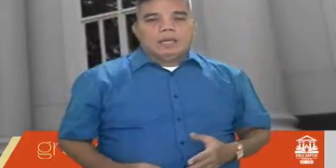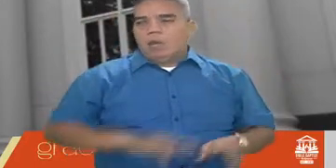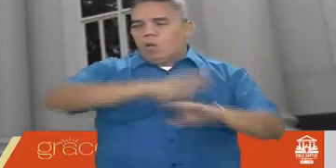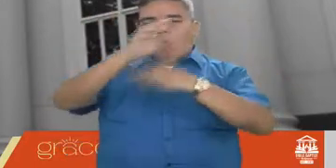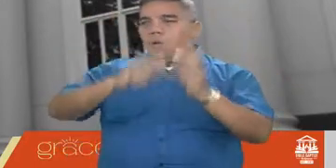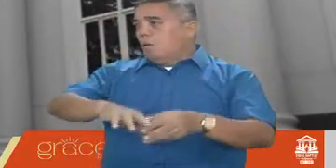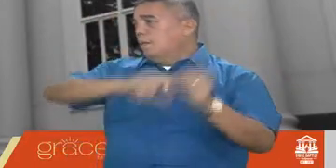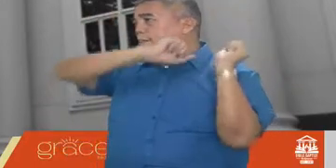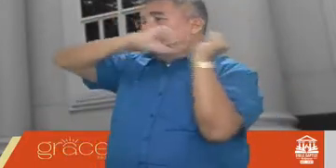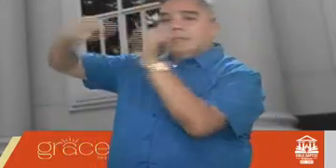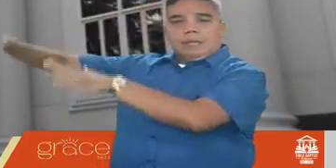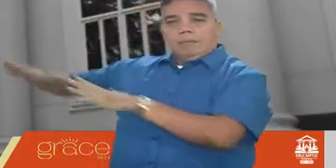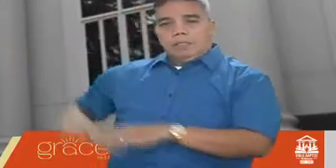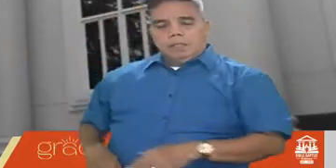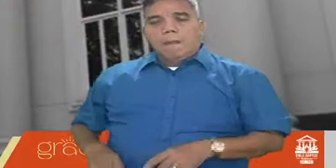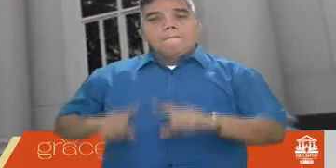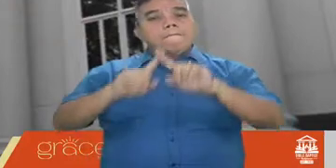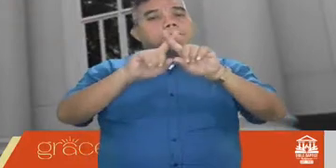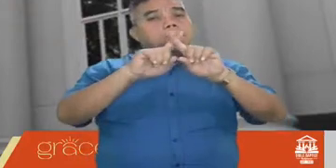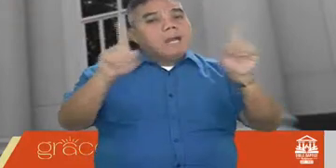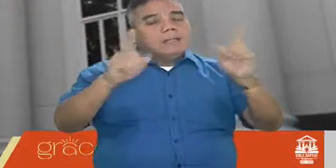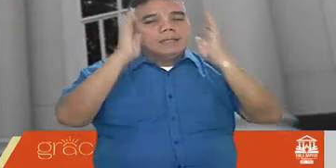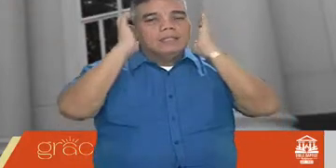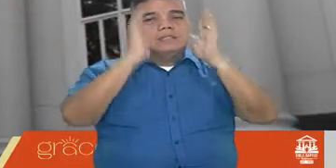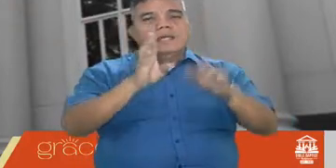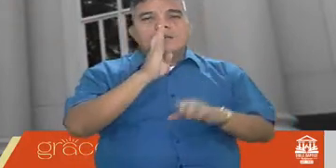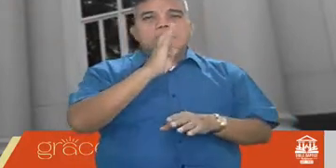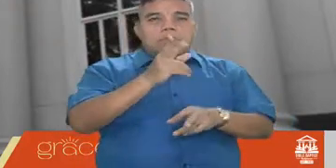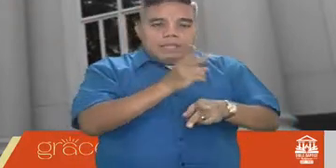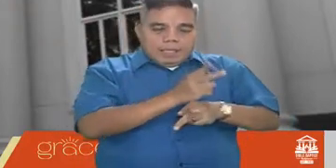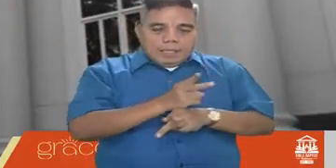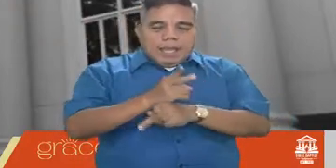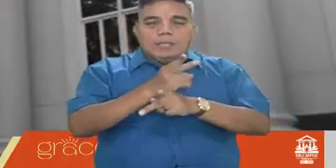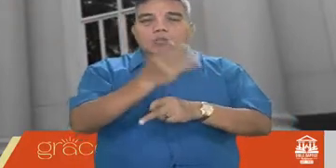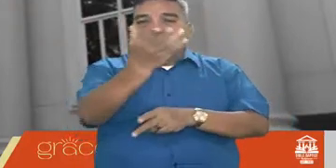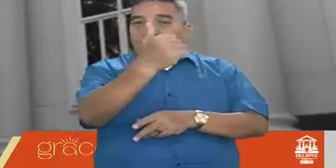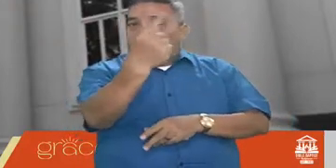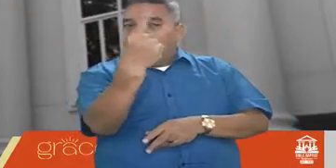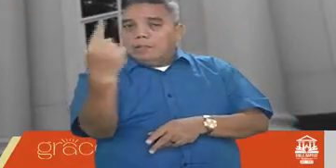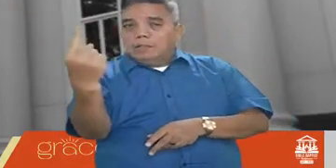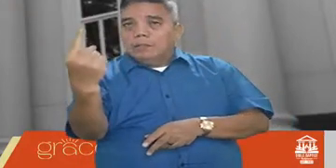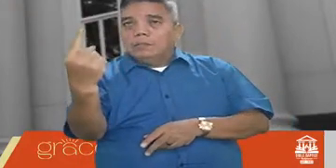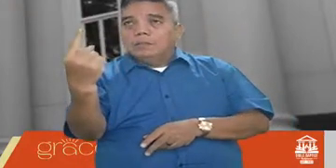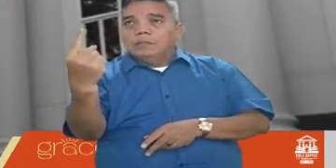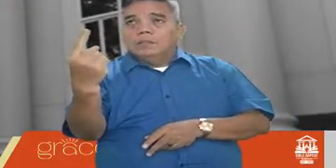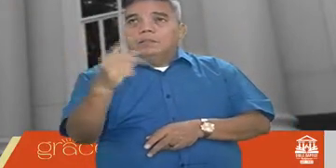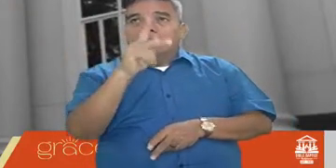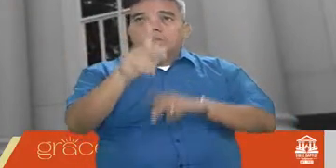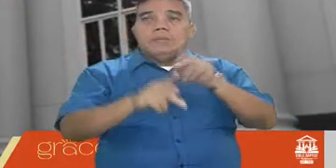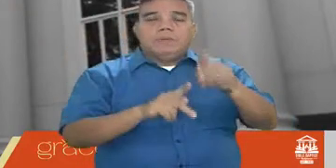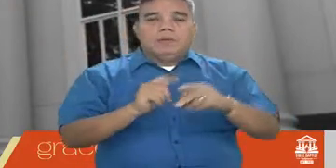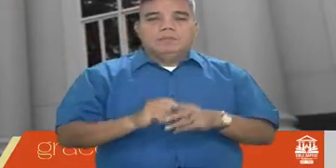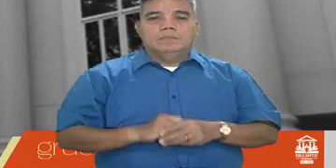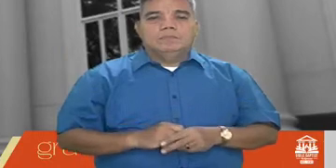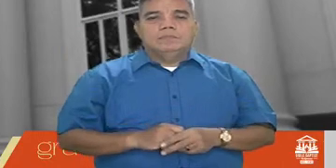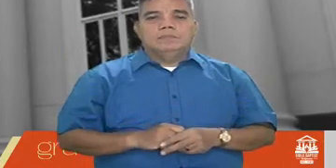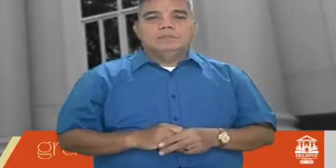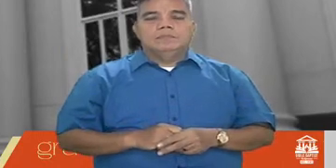And verse number 32, but instead, be kind one to another.